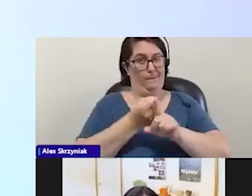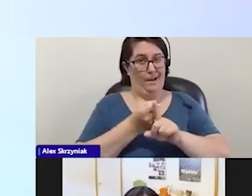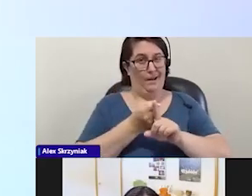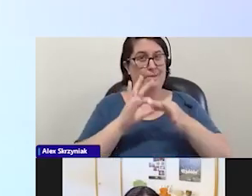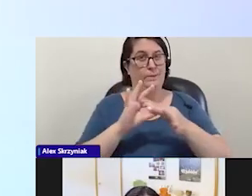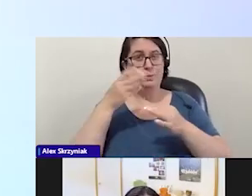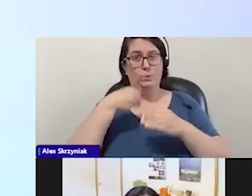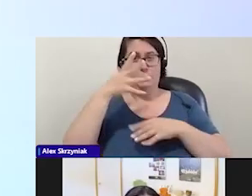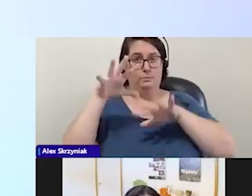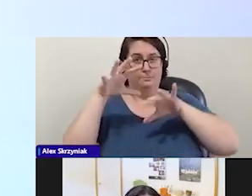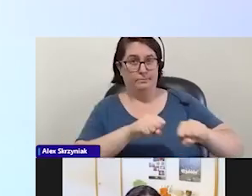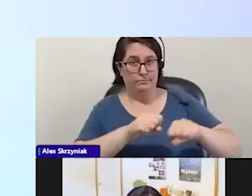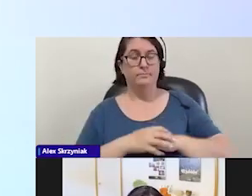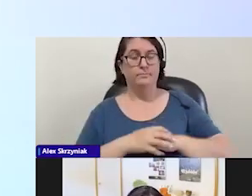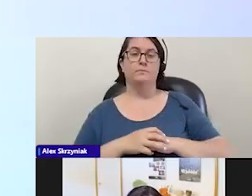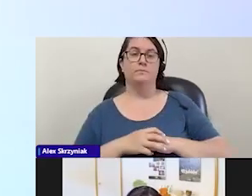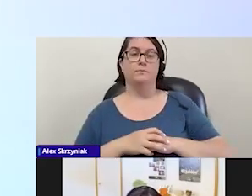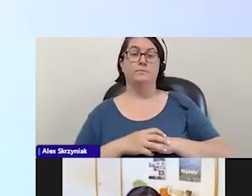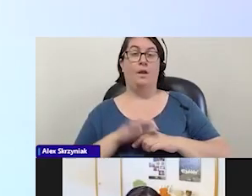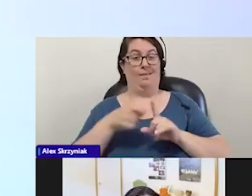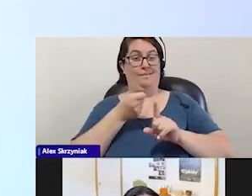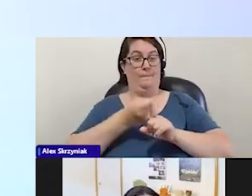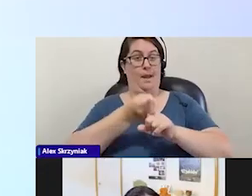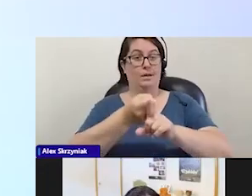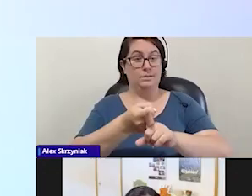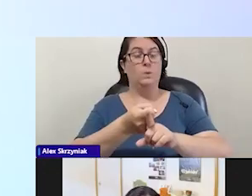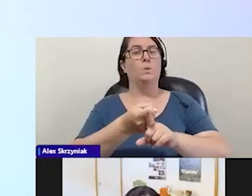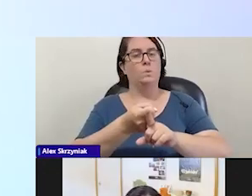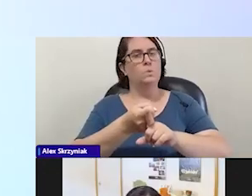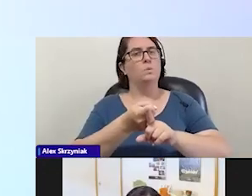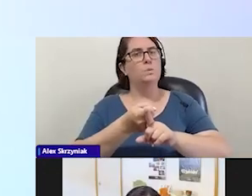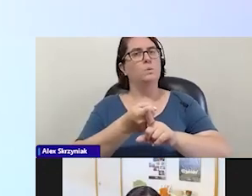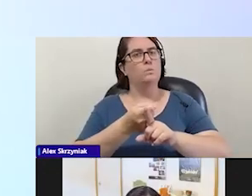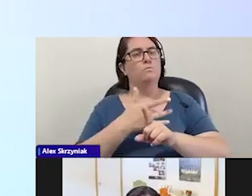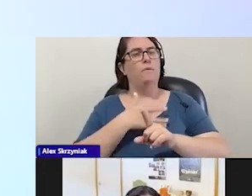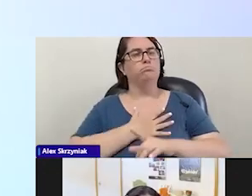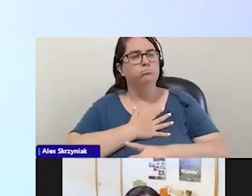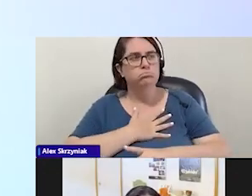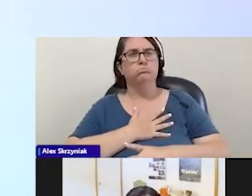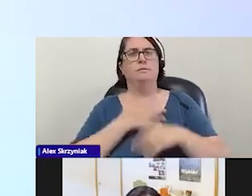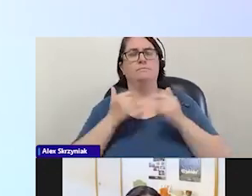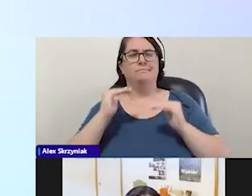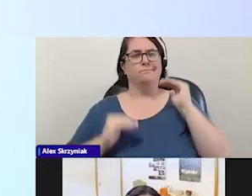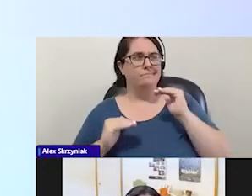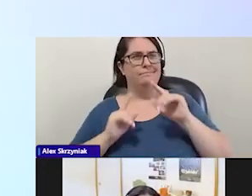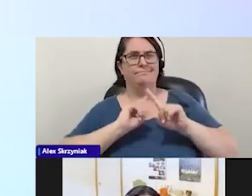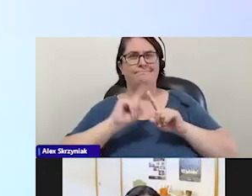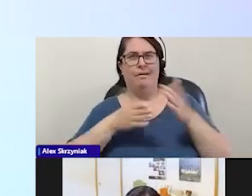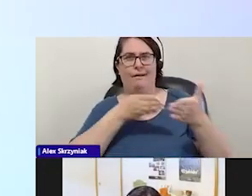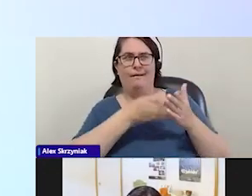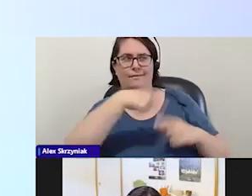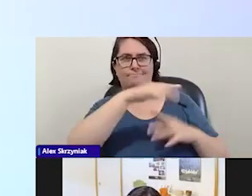colonialism. These impacts continue to be felt in disproportionate and everyday ways against